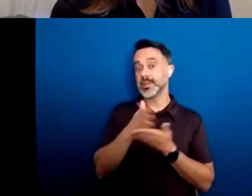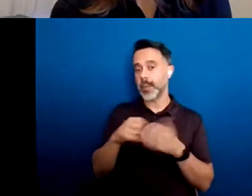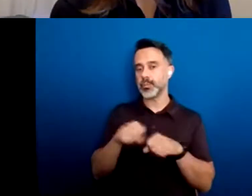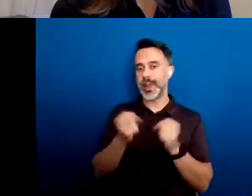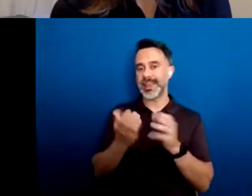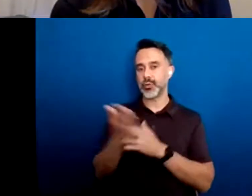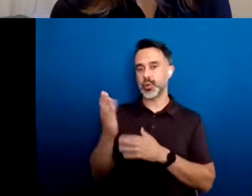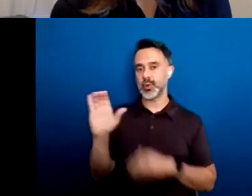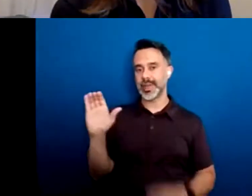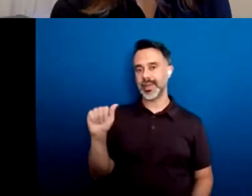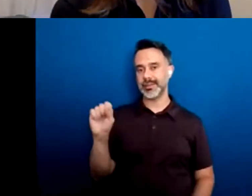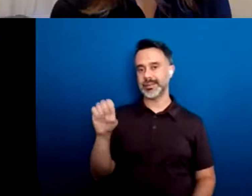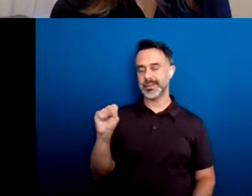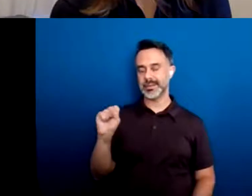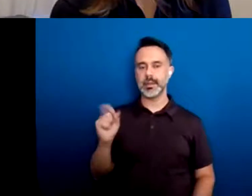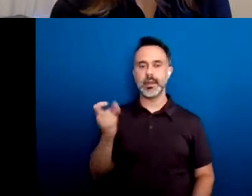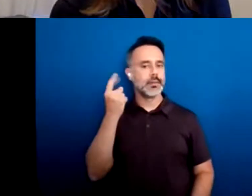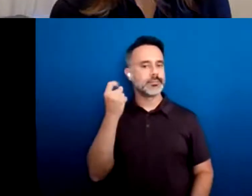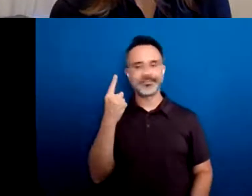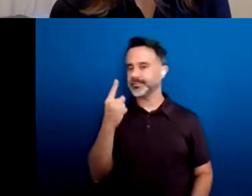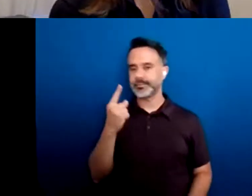all the